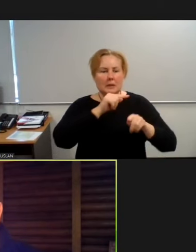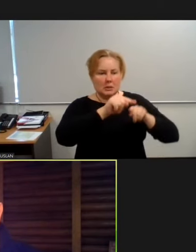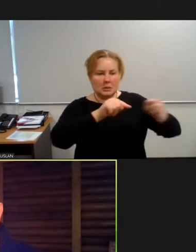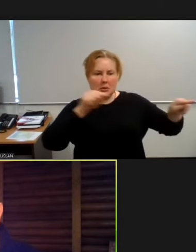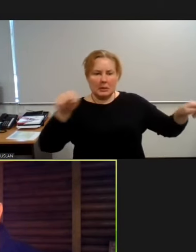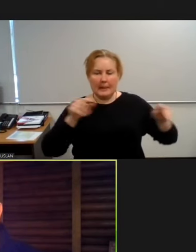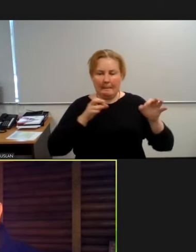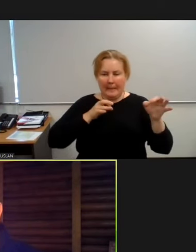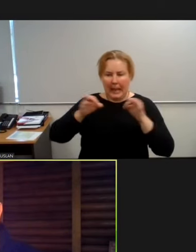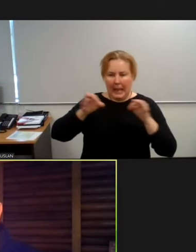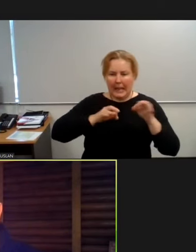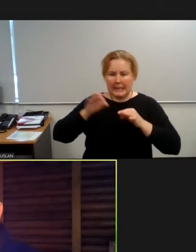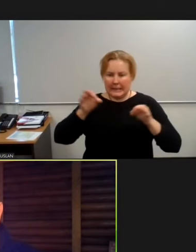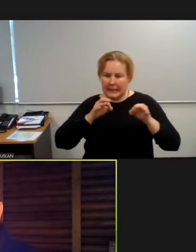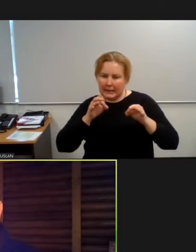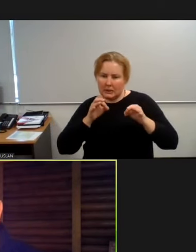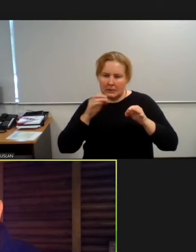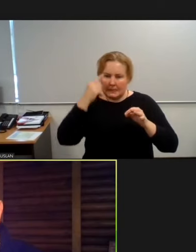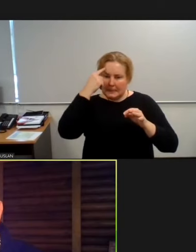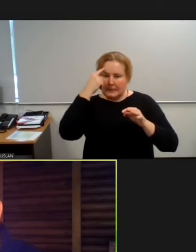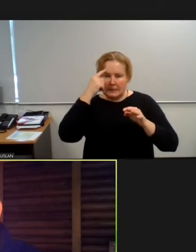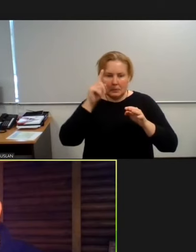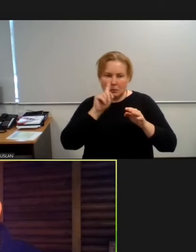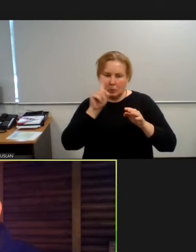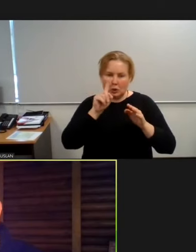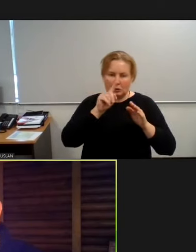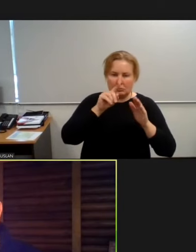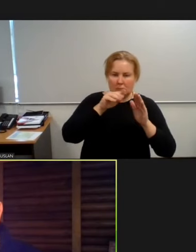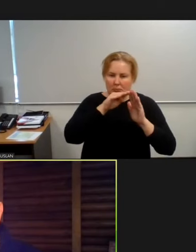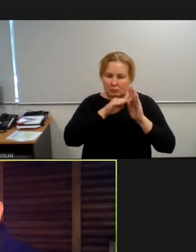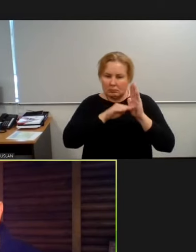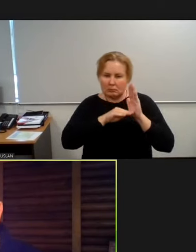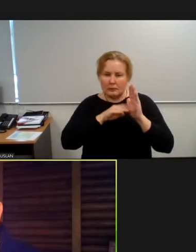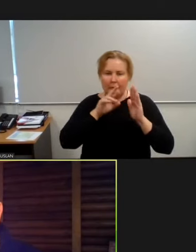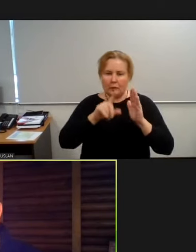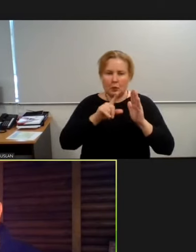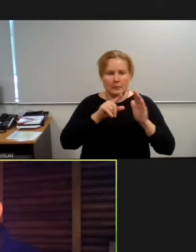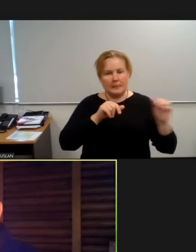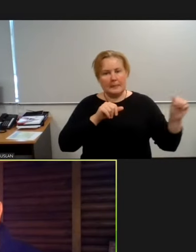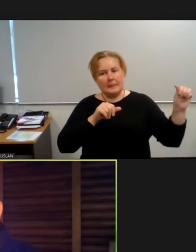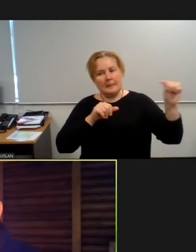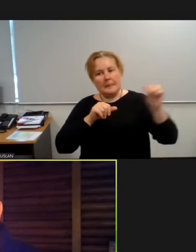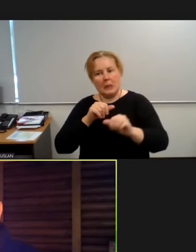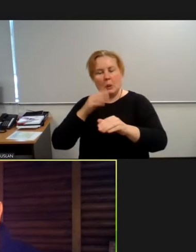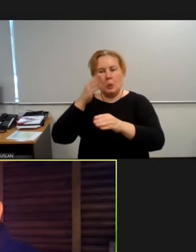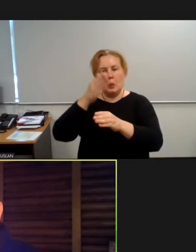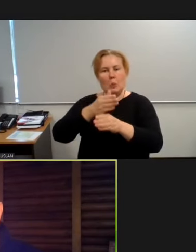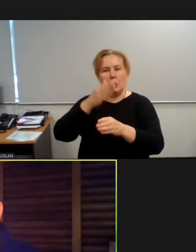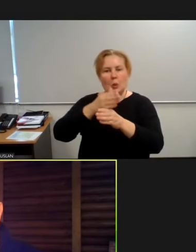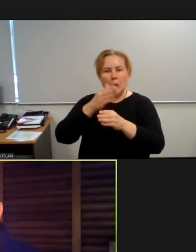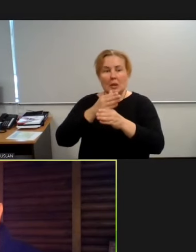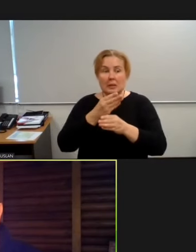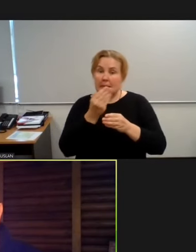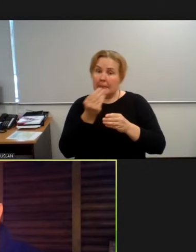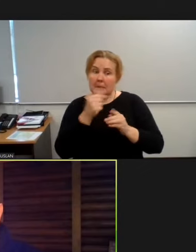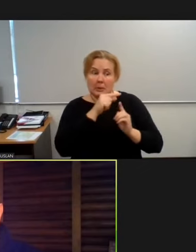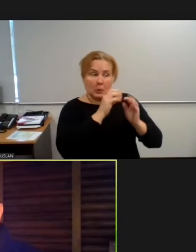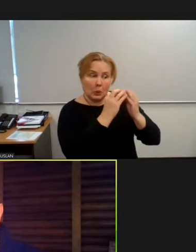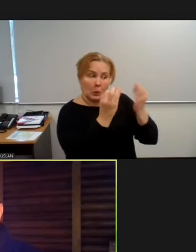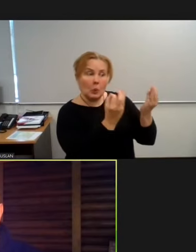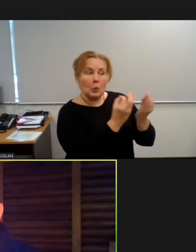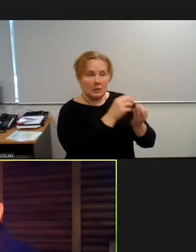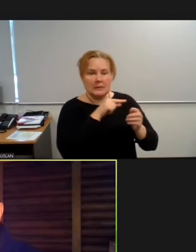or architecture is very sound. And I know a number of organizations are already using it. And I think that's a